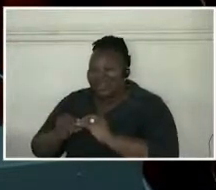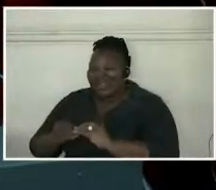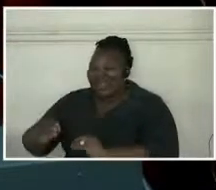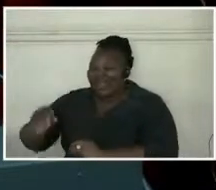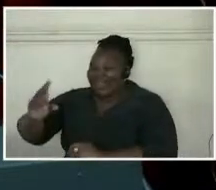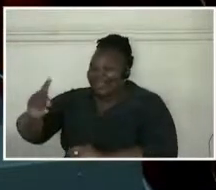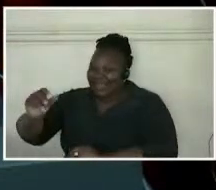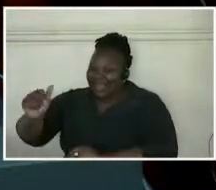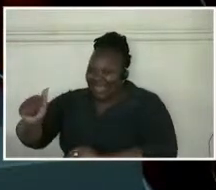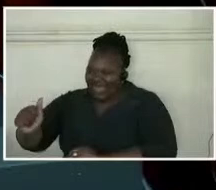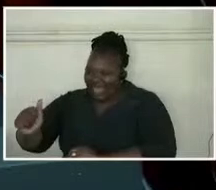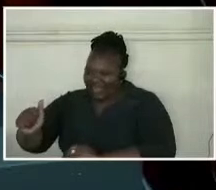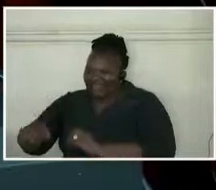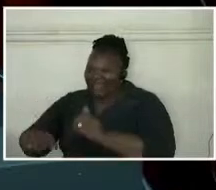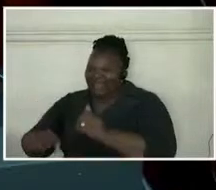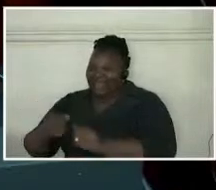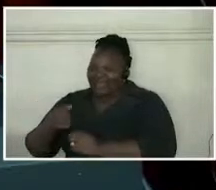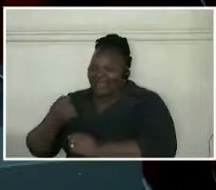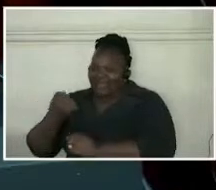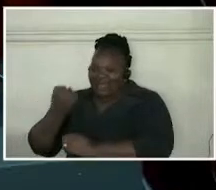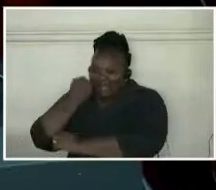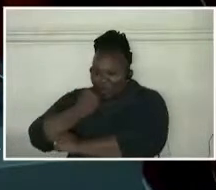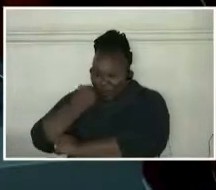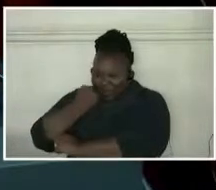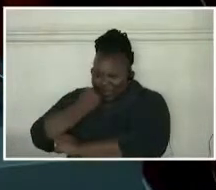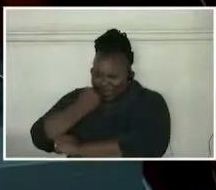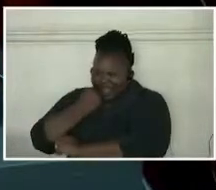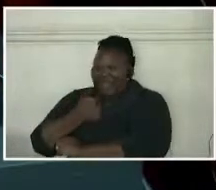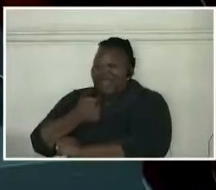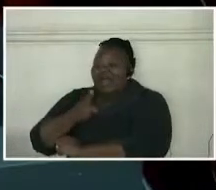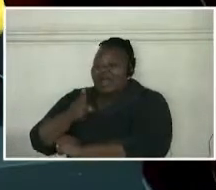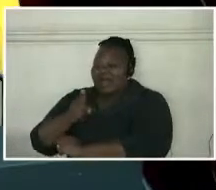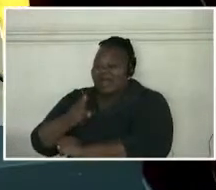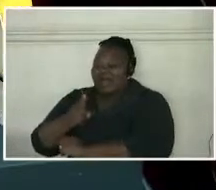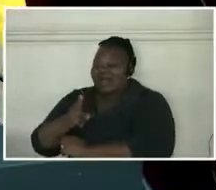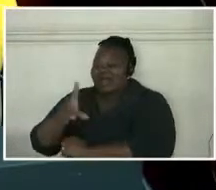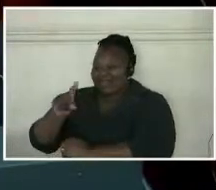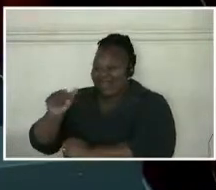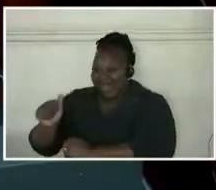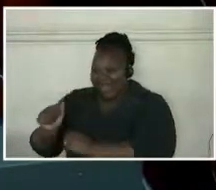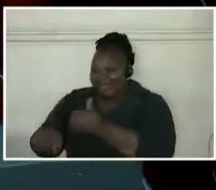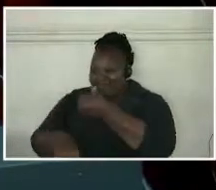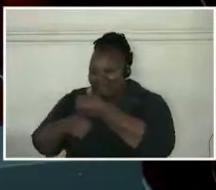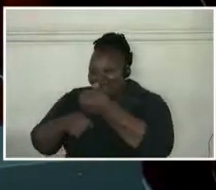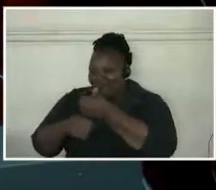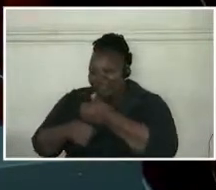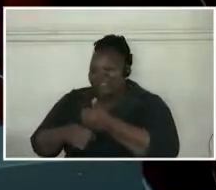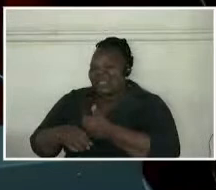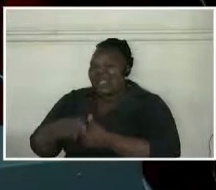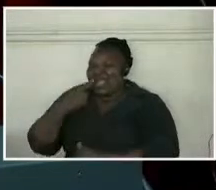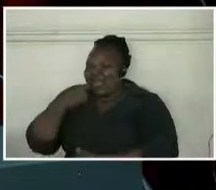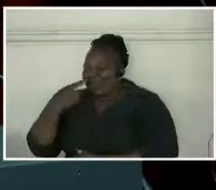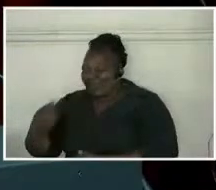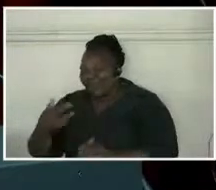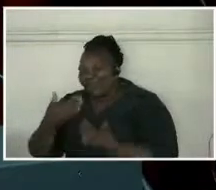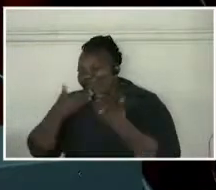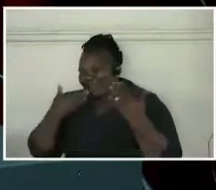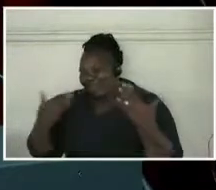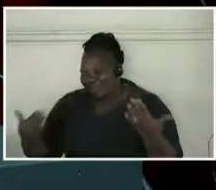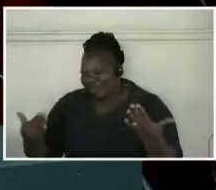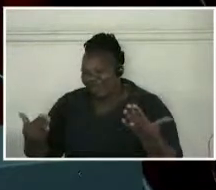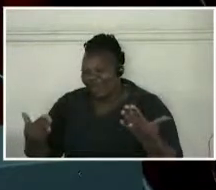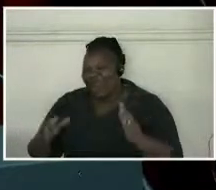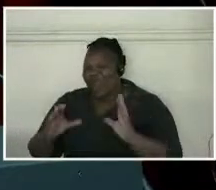supported the the report thank you the portfolio committee on arts and culture